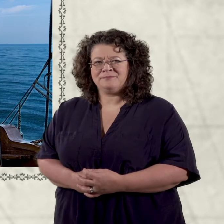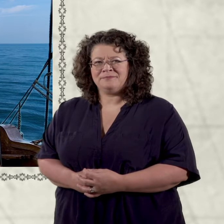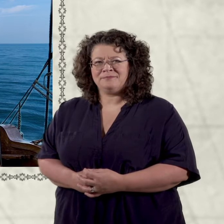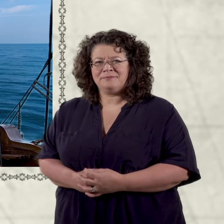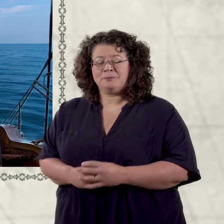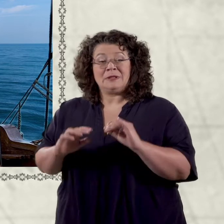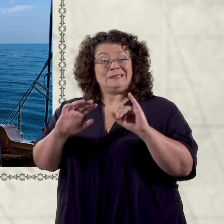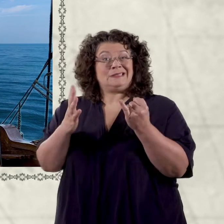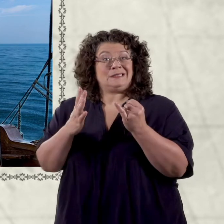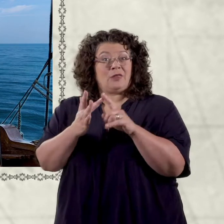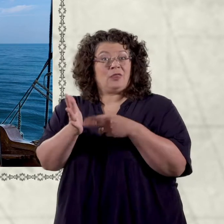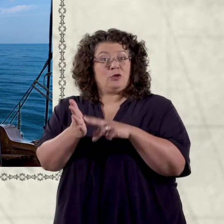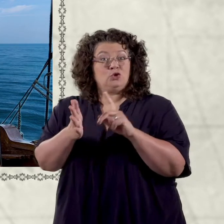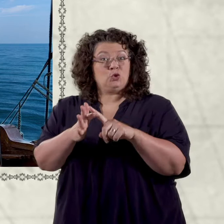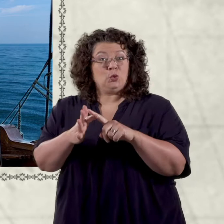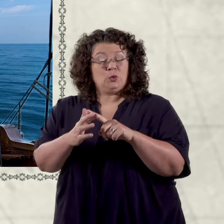June the 6th,